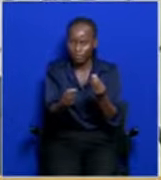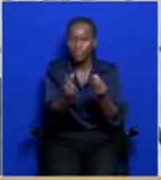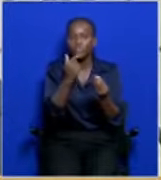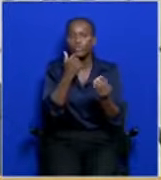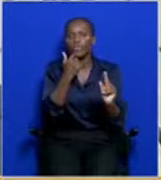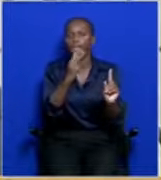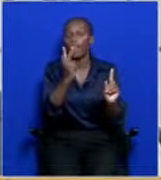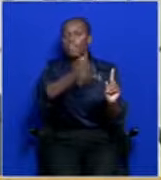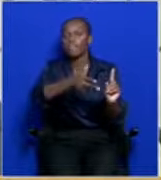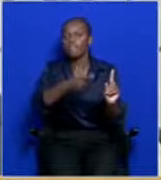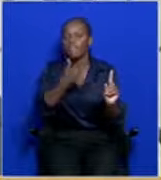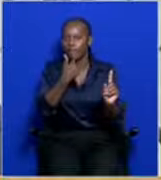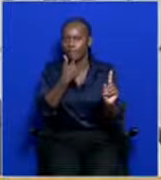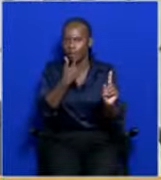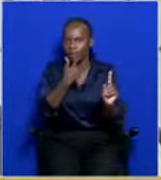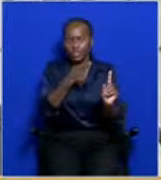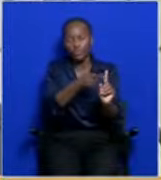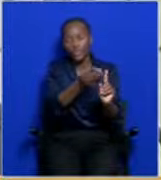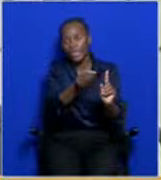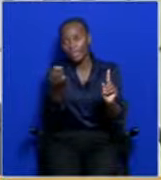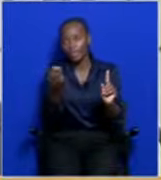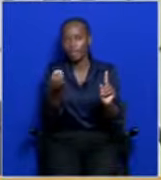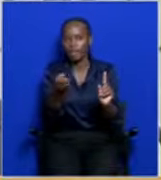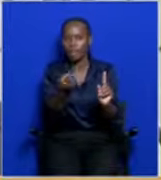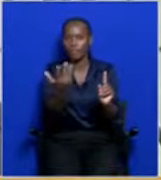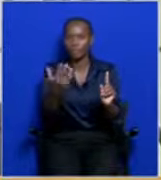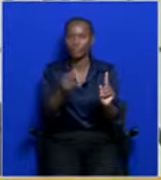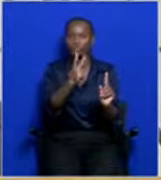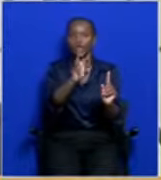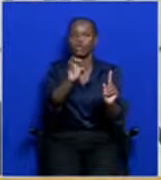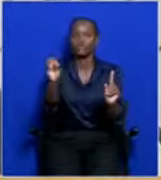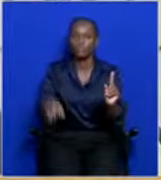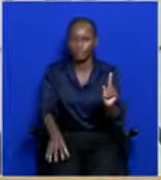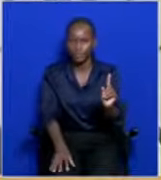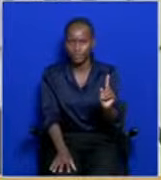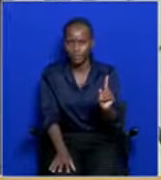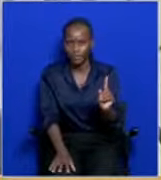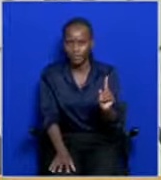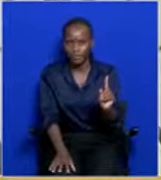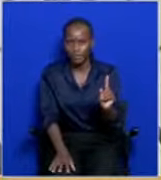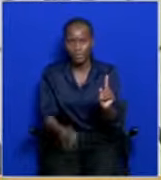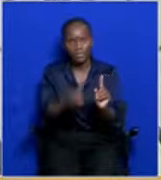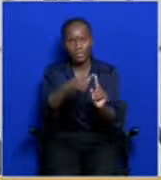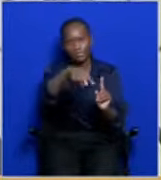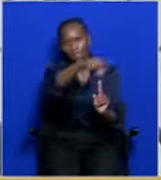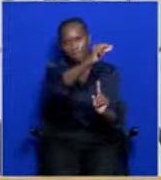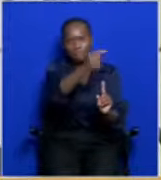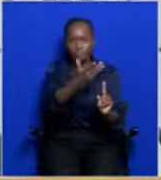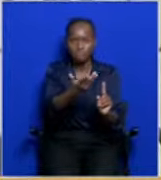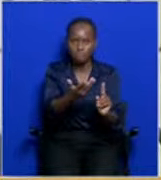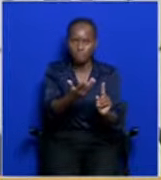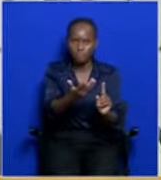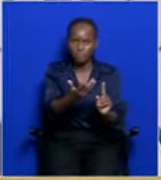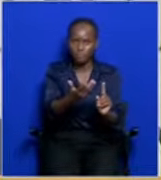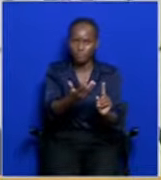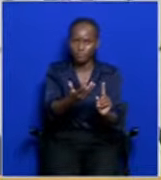an amount of 200 and they said, you must go. Yes. But when they wrote their statement, they